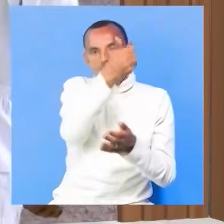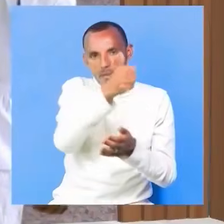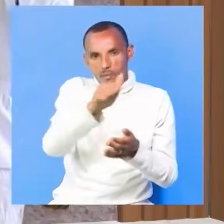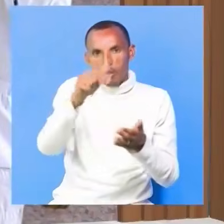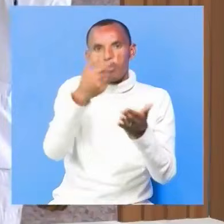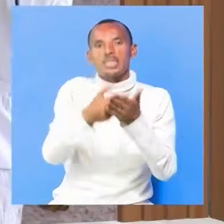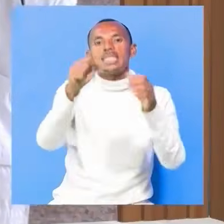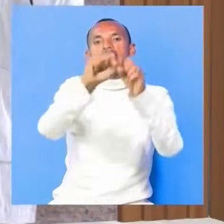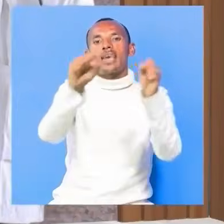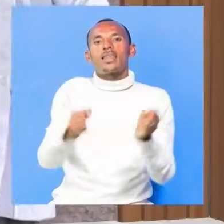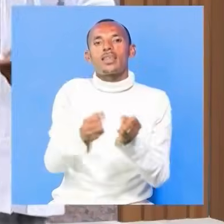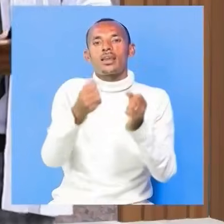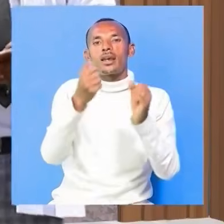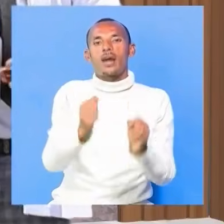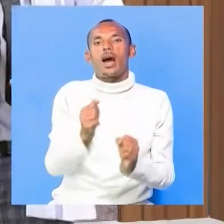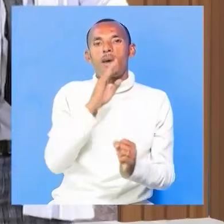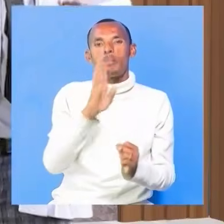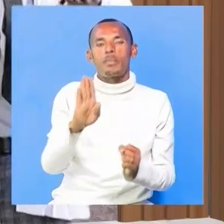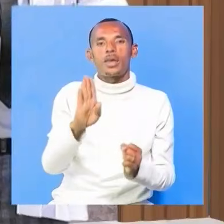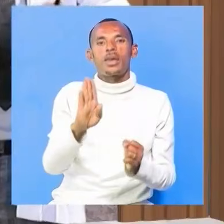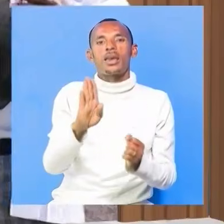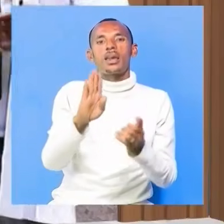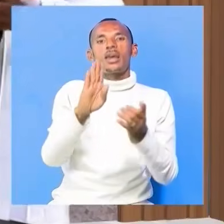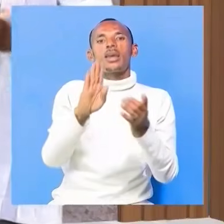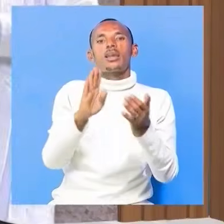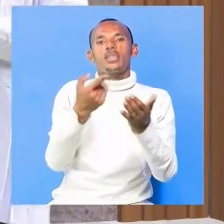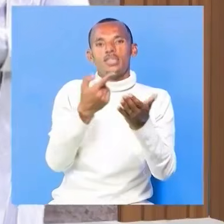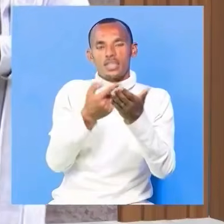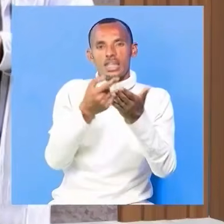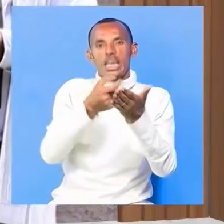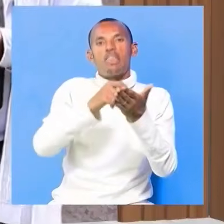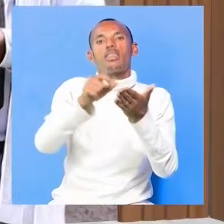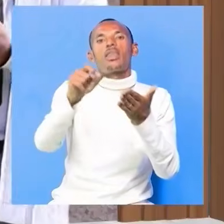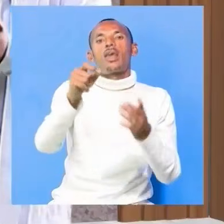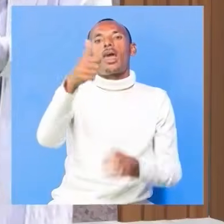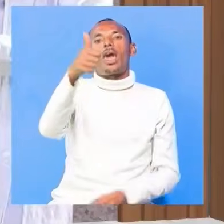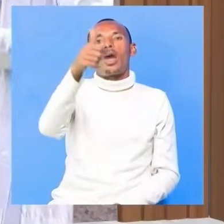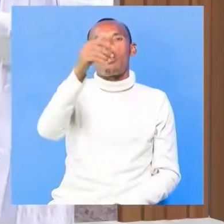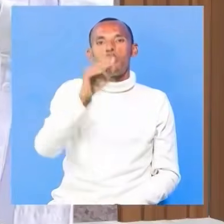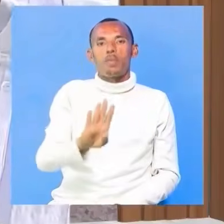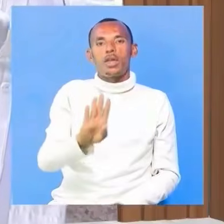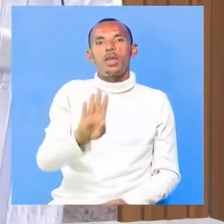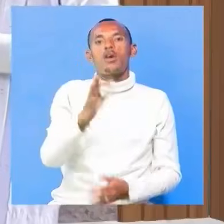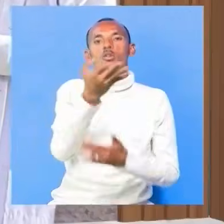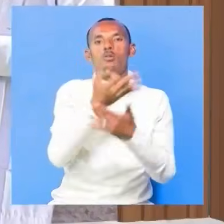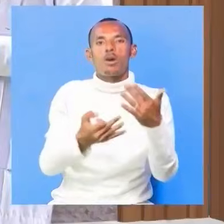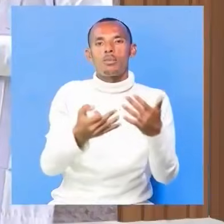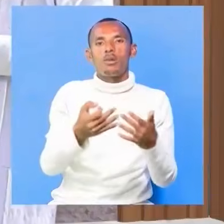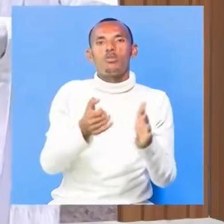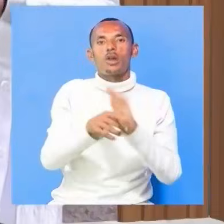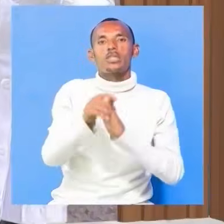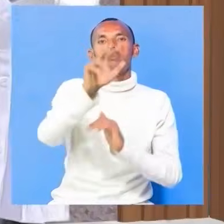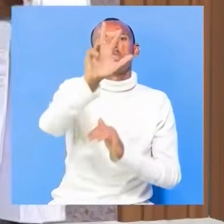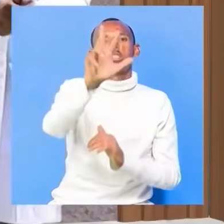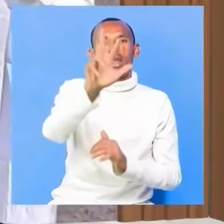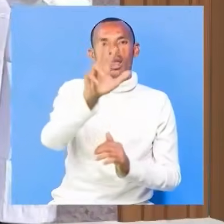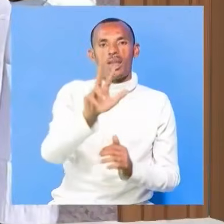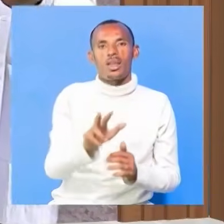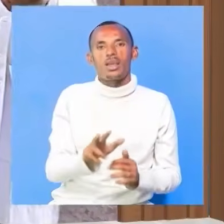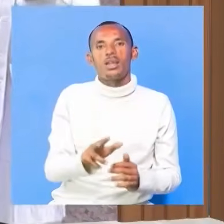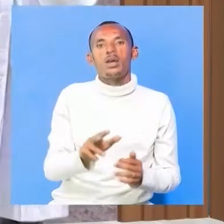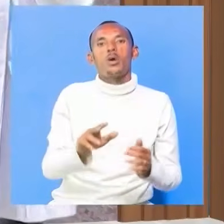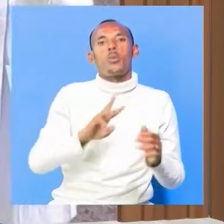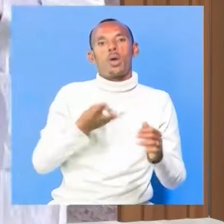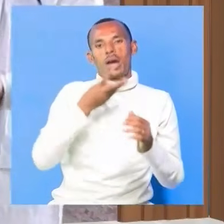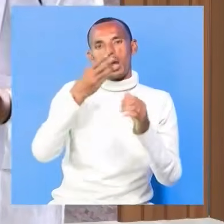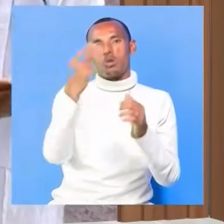these sets can be written in A over B form. Okay, if you take 3 can be written